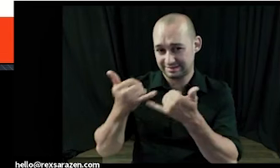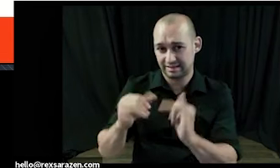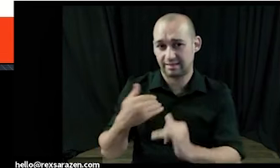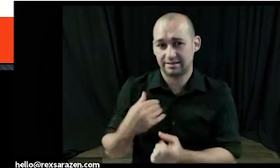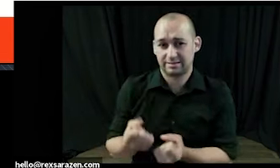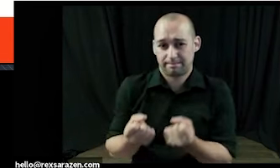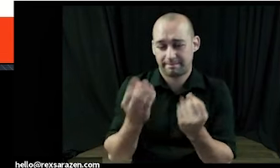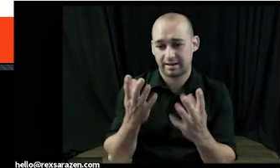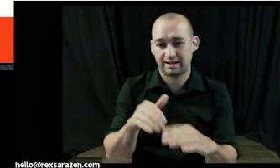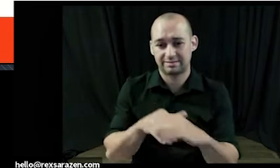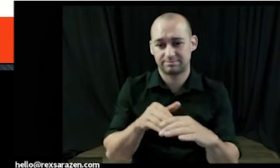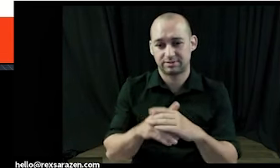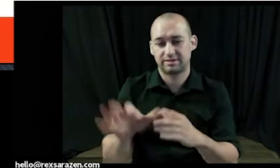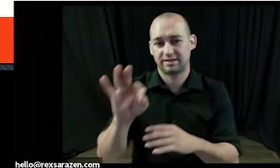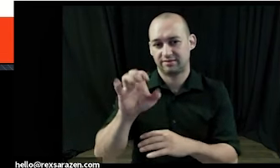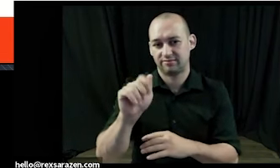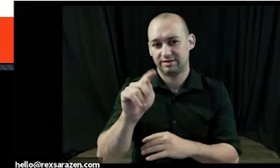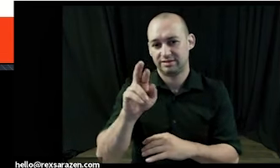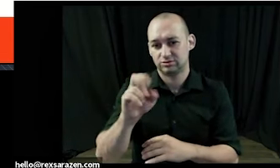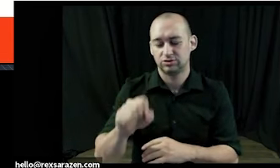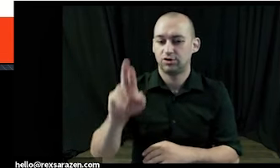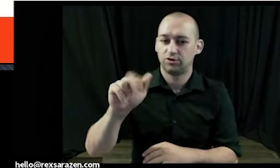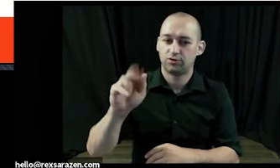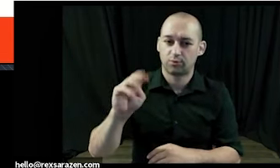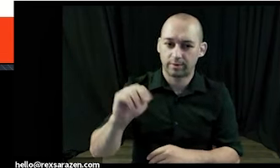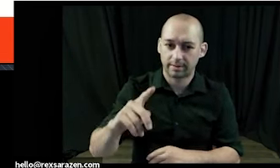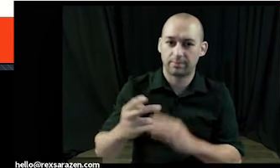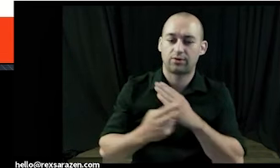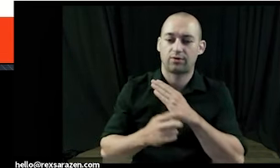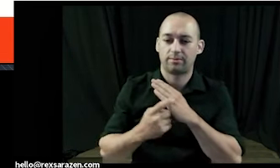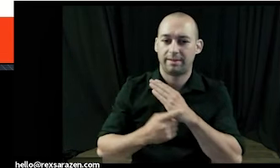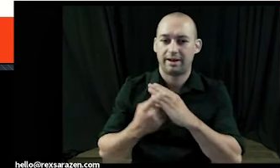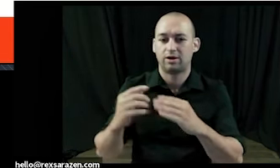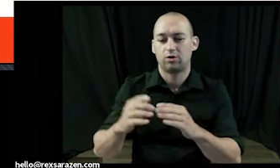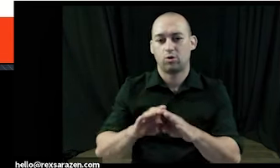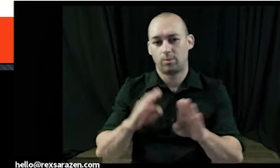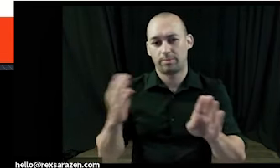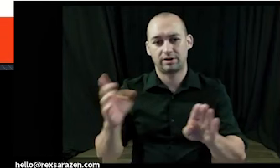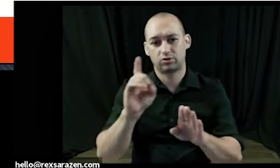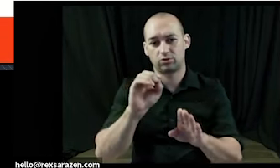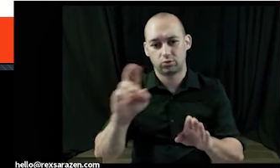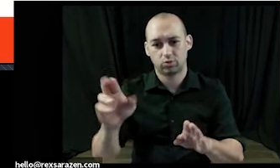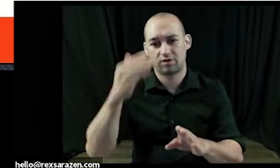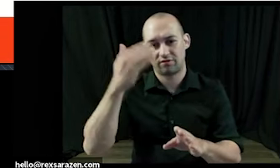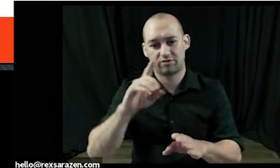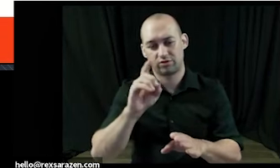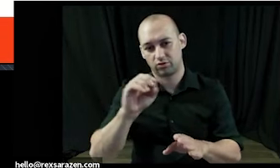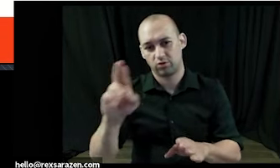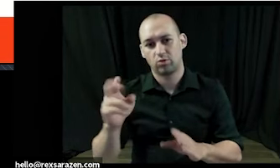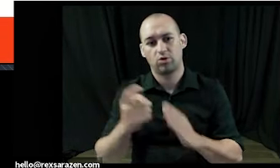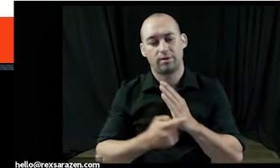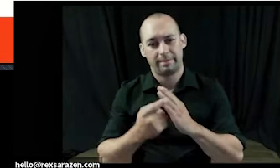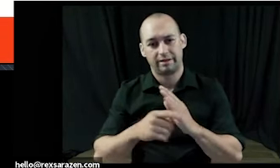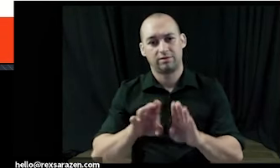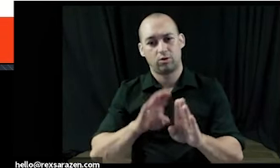amazing accessibility features, such as a ramp, such as automatic opening doors. Our front doors automatically open. We